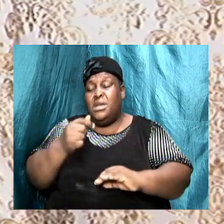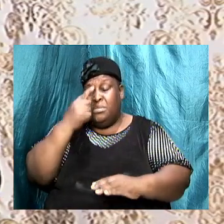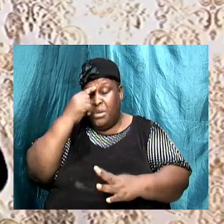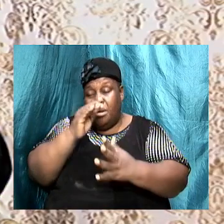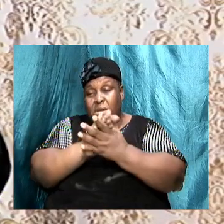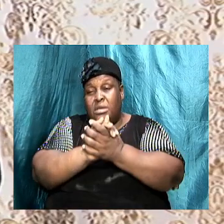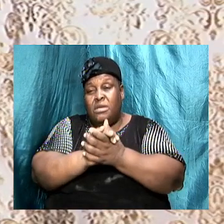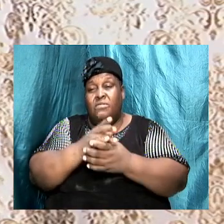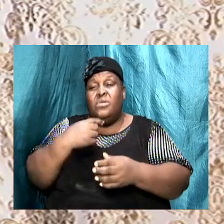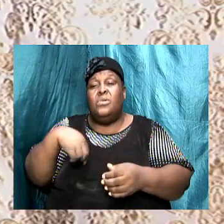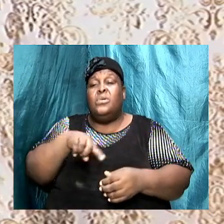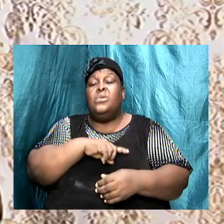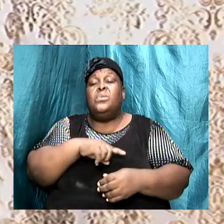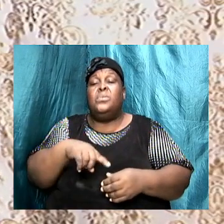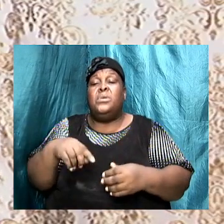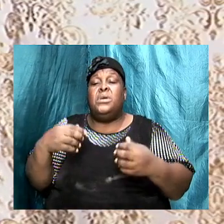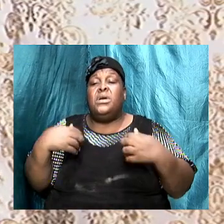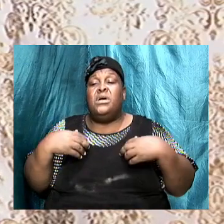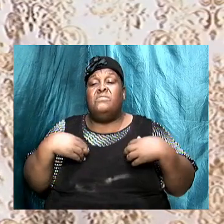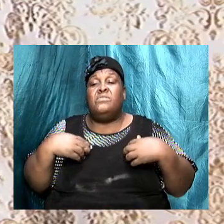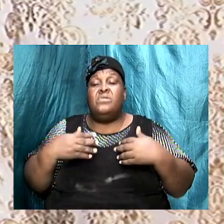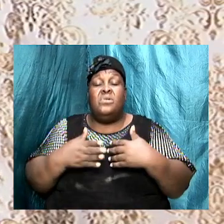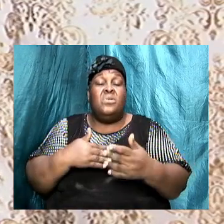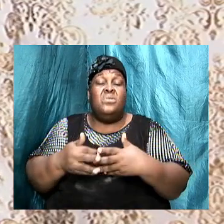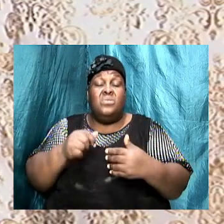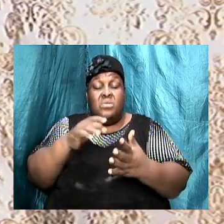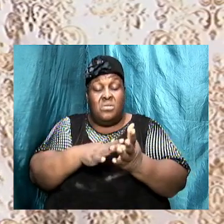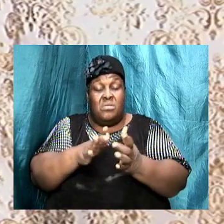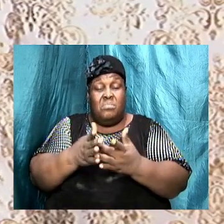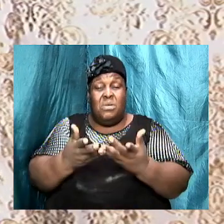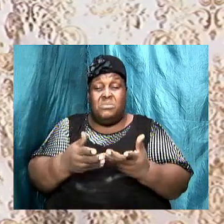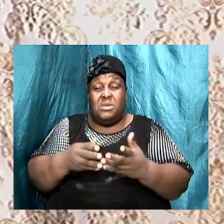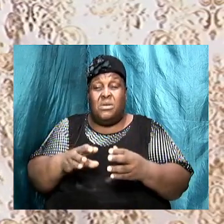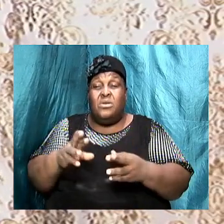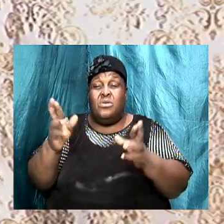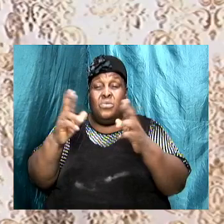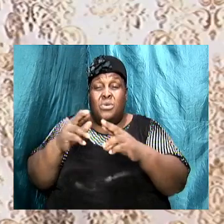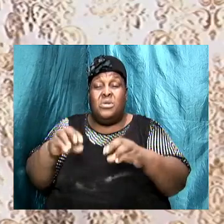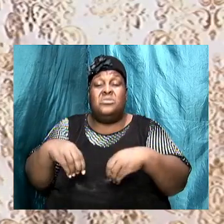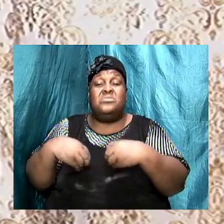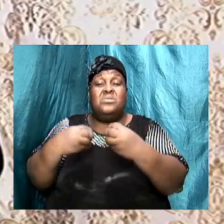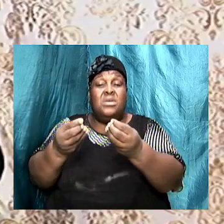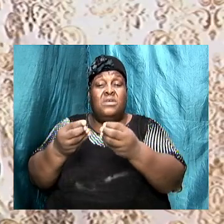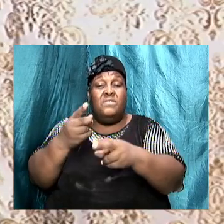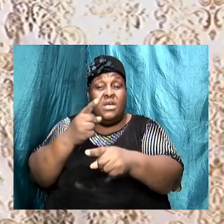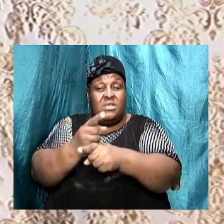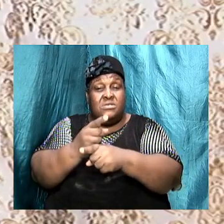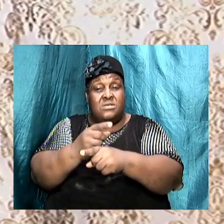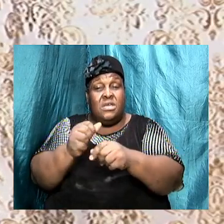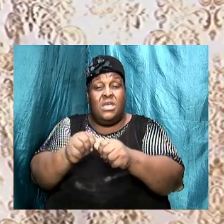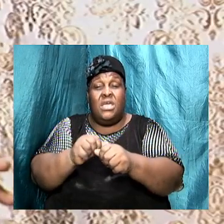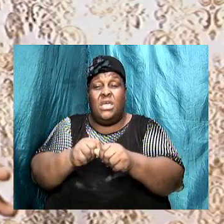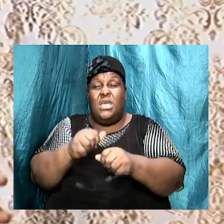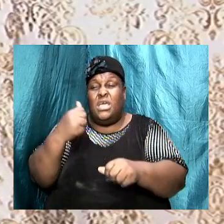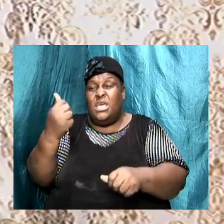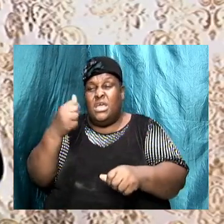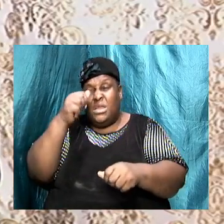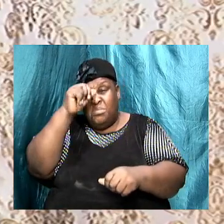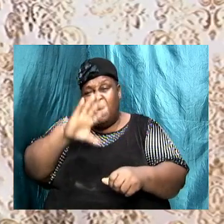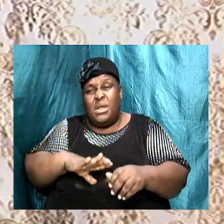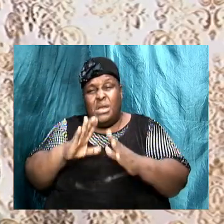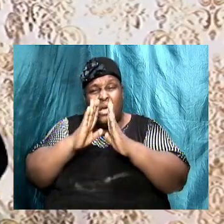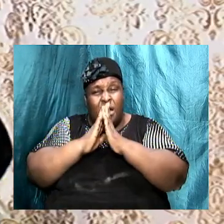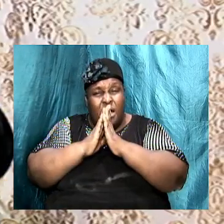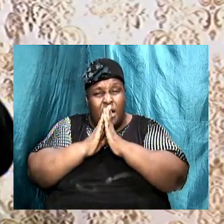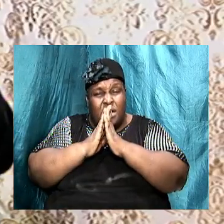Bible says that we must be ready to give an answer to any man that asks. But there is no need for